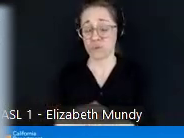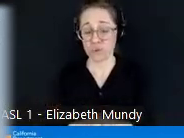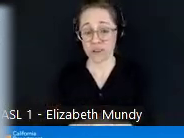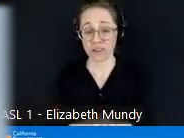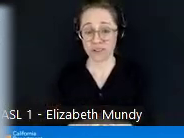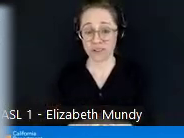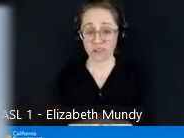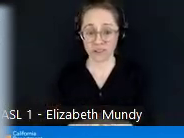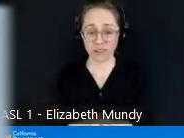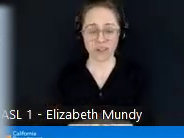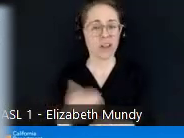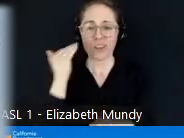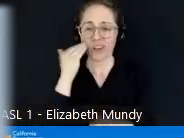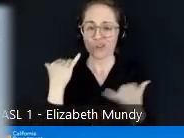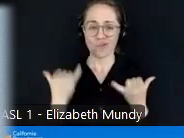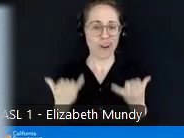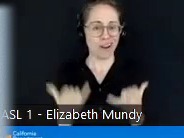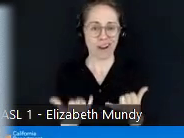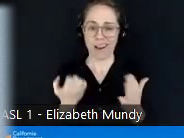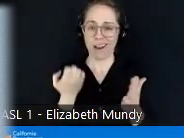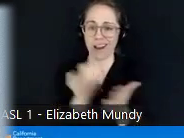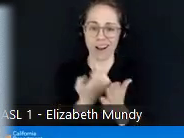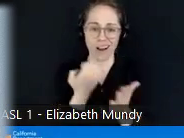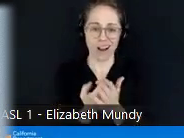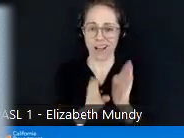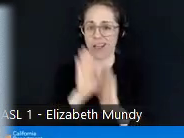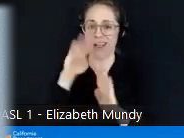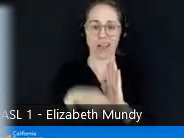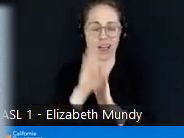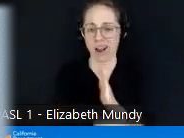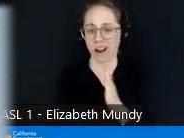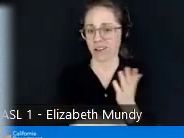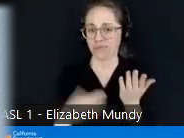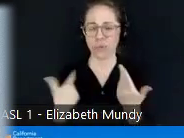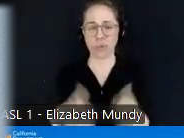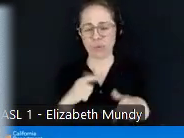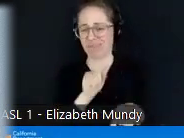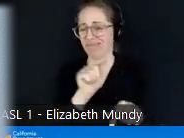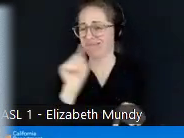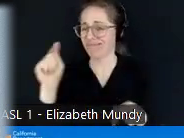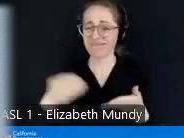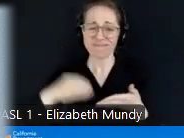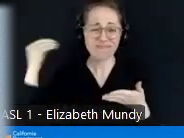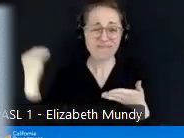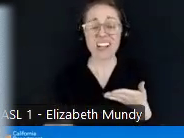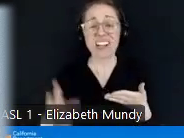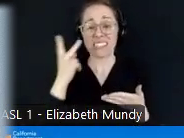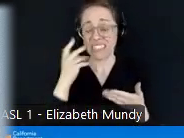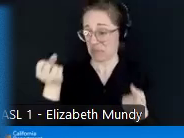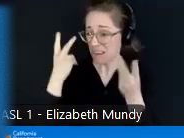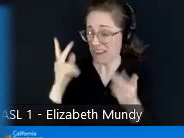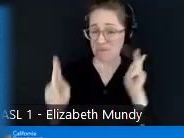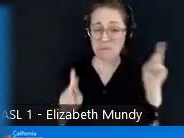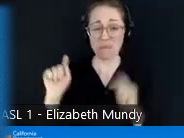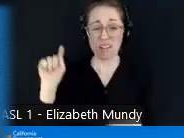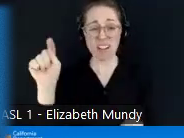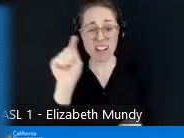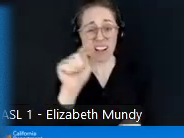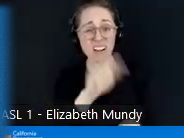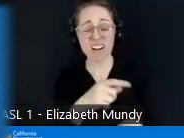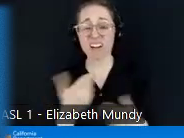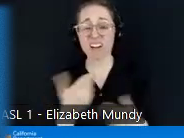experience inflation, and we see how many folks are vulnerable to